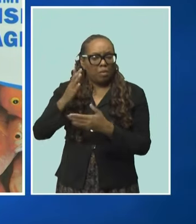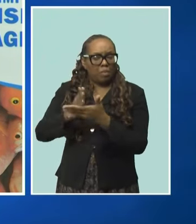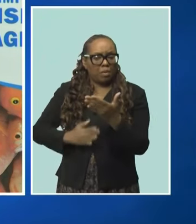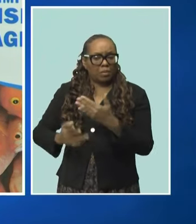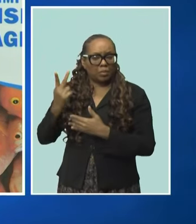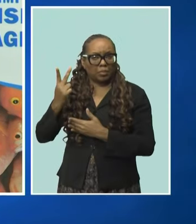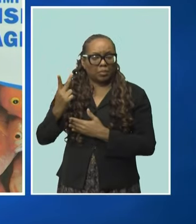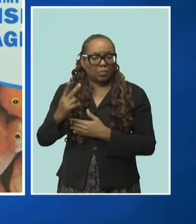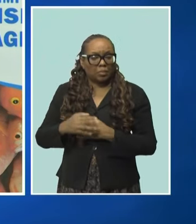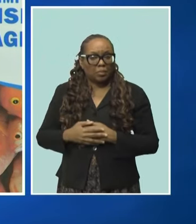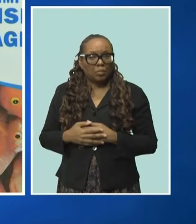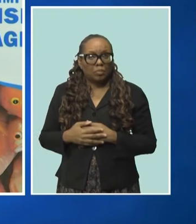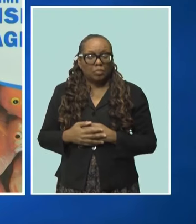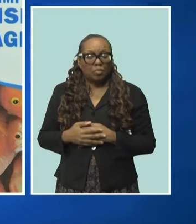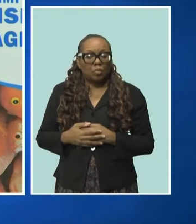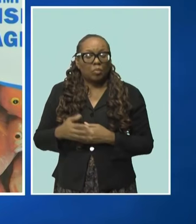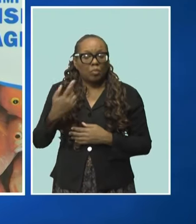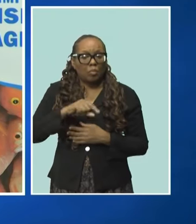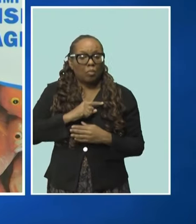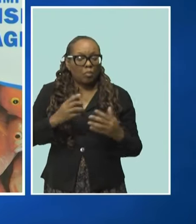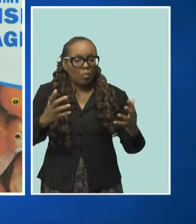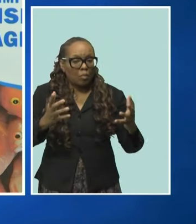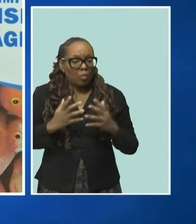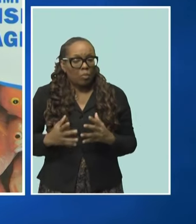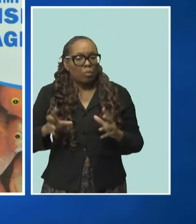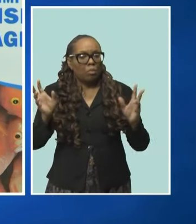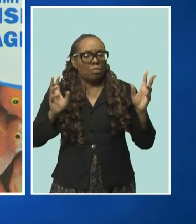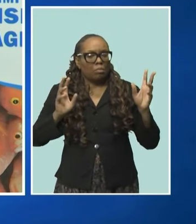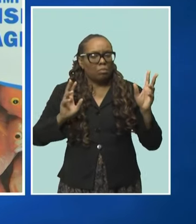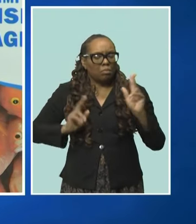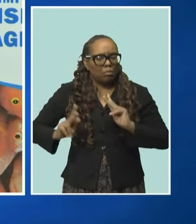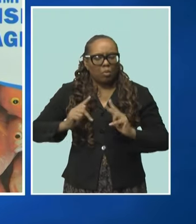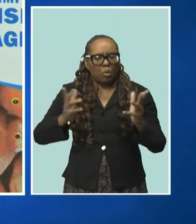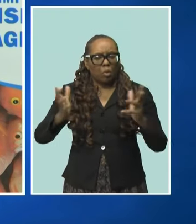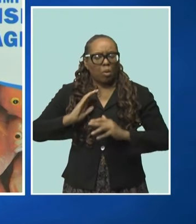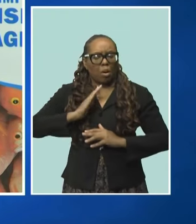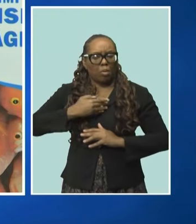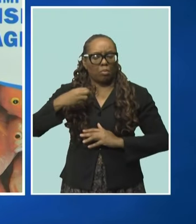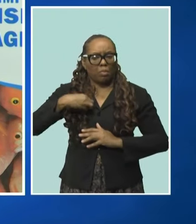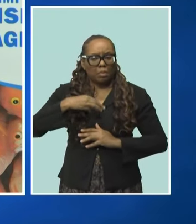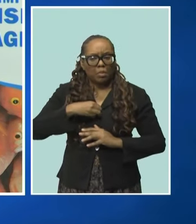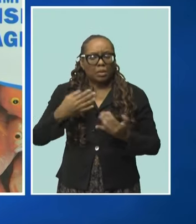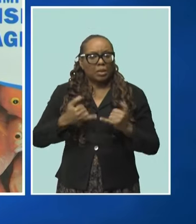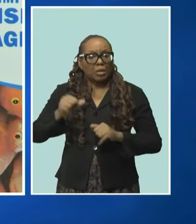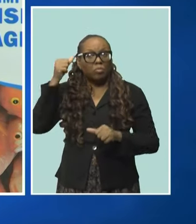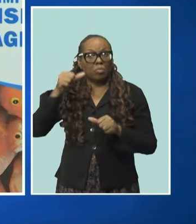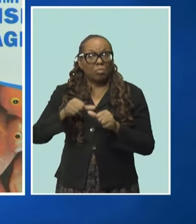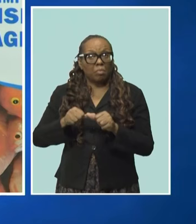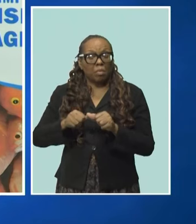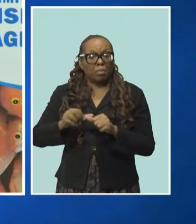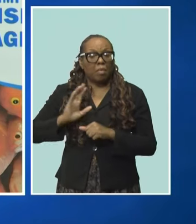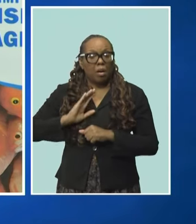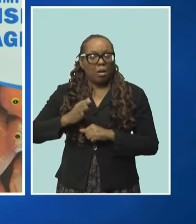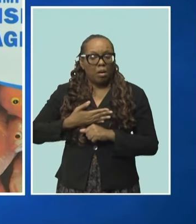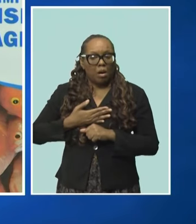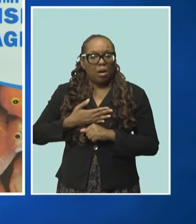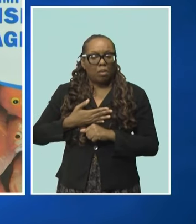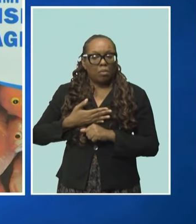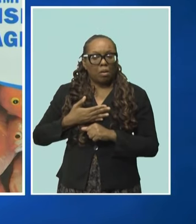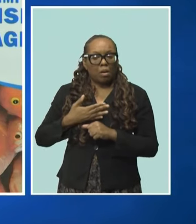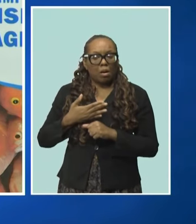is for members not to roll back on what has been agreed already in principle. Despite our fears, in my